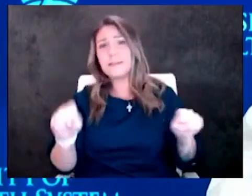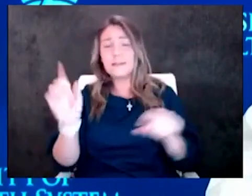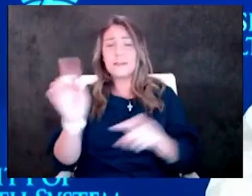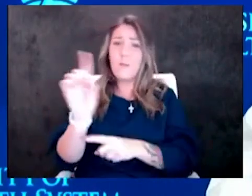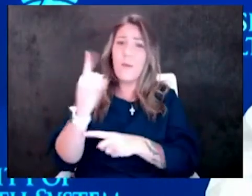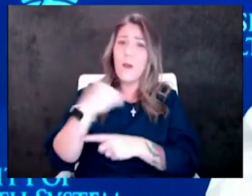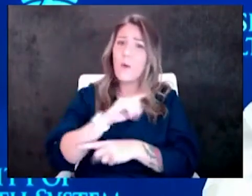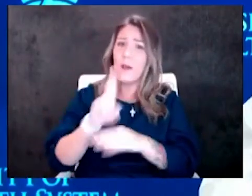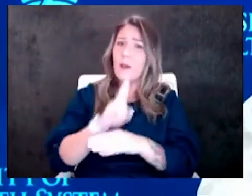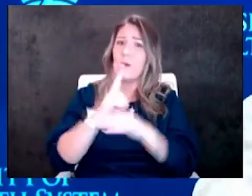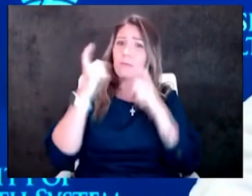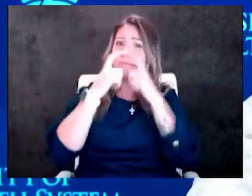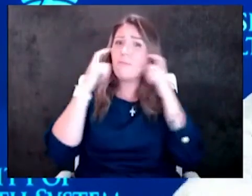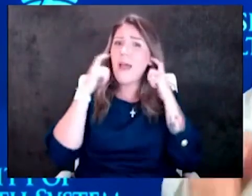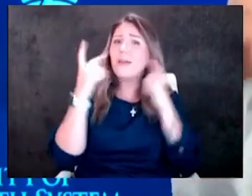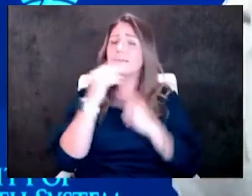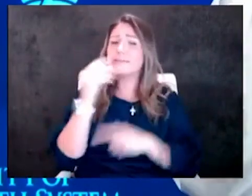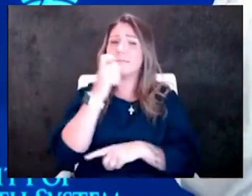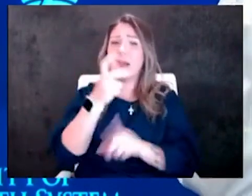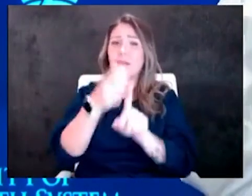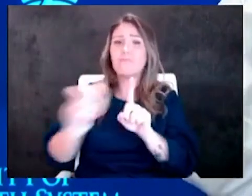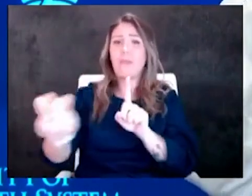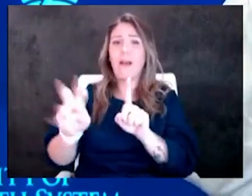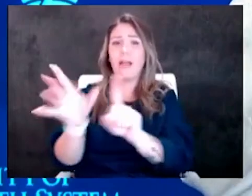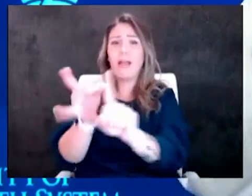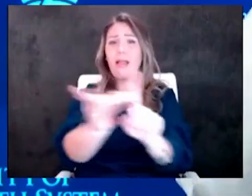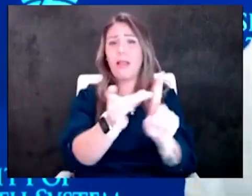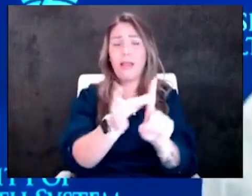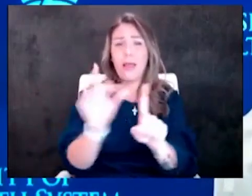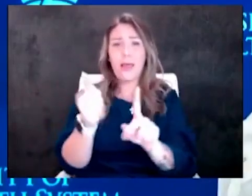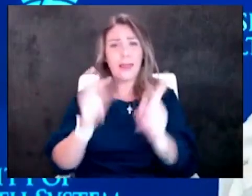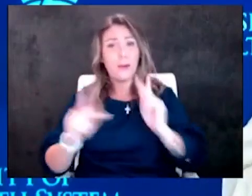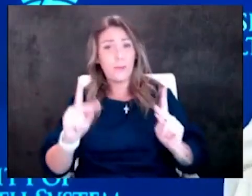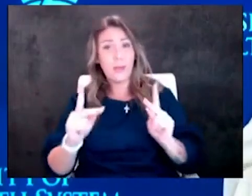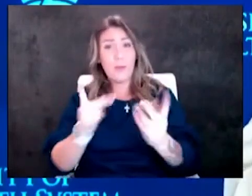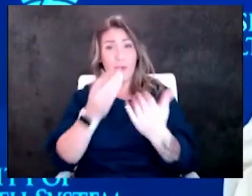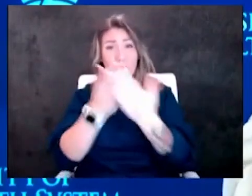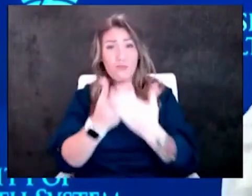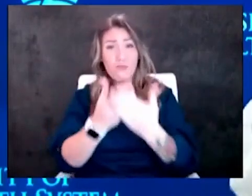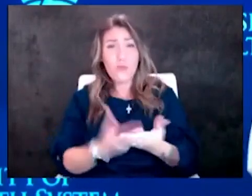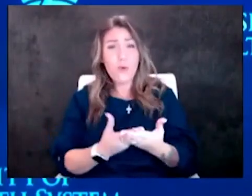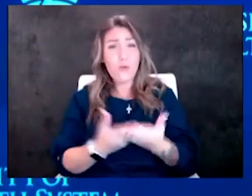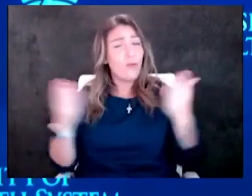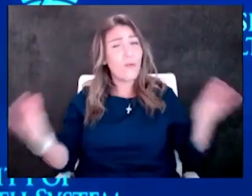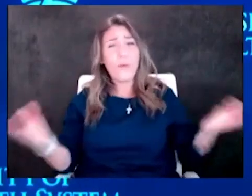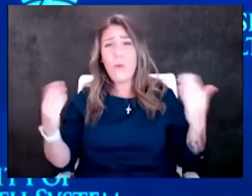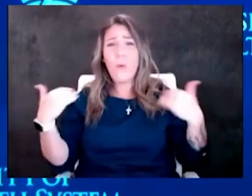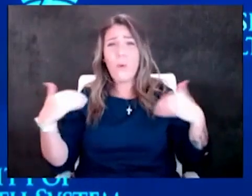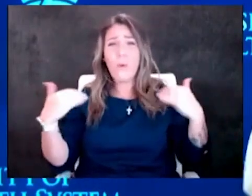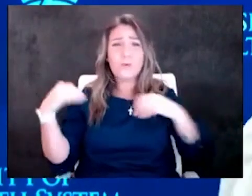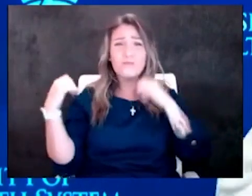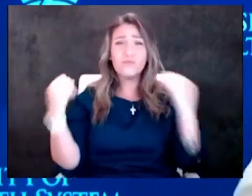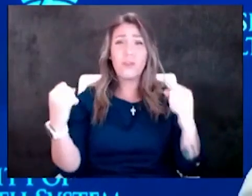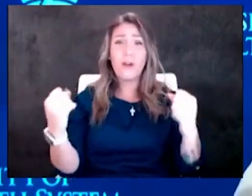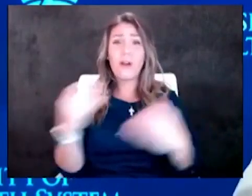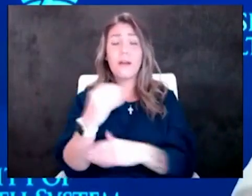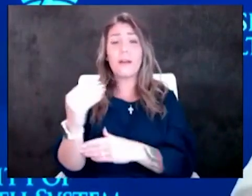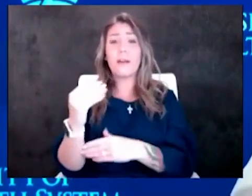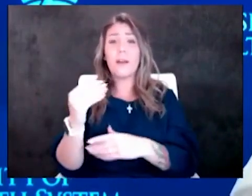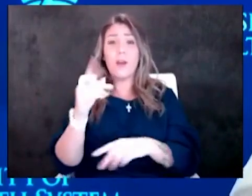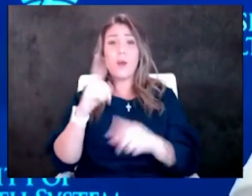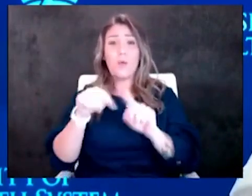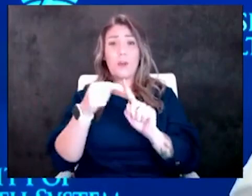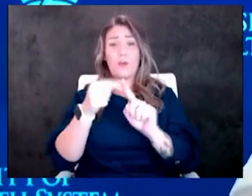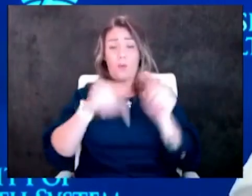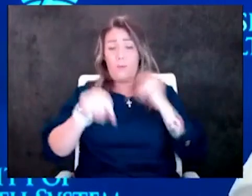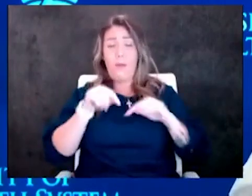don't transmit disease. I mean, the proof is striking on how strong it is. And it's also striking when you go back to those graphs and you see